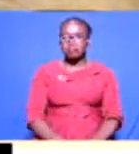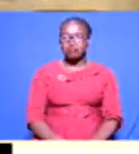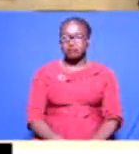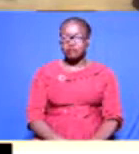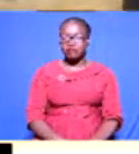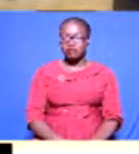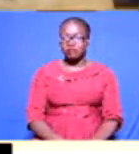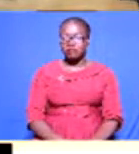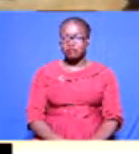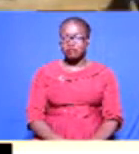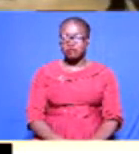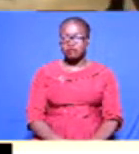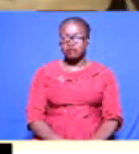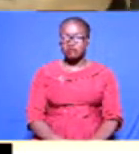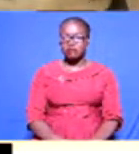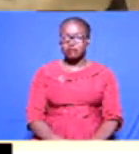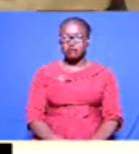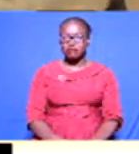Prime Edition.